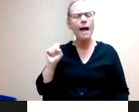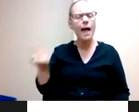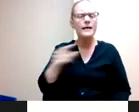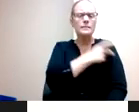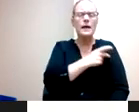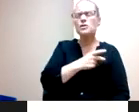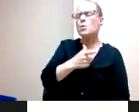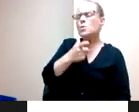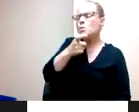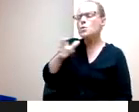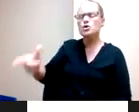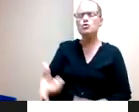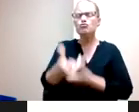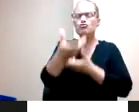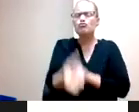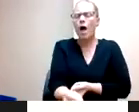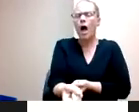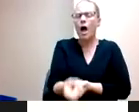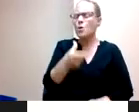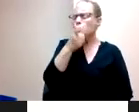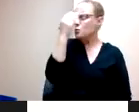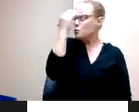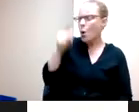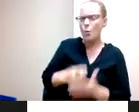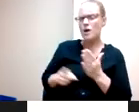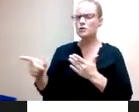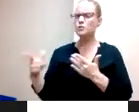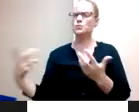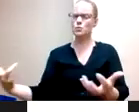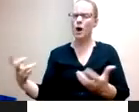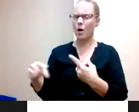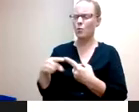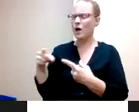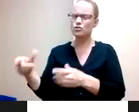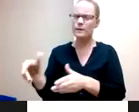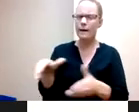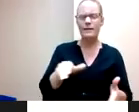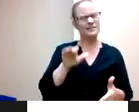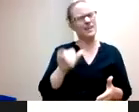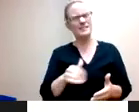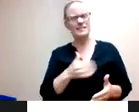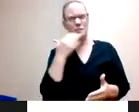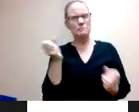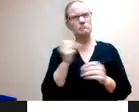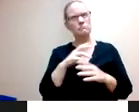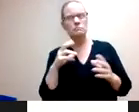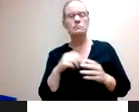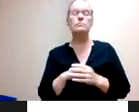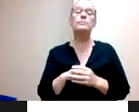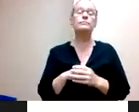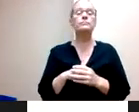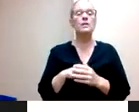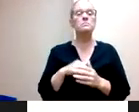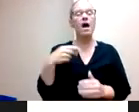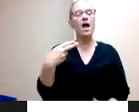wishes? And that usually is the easiest way to think about it. Now, a healthcare proxy doesn't help if you have, you should,